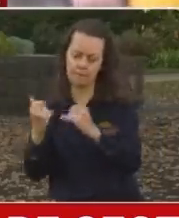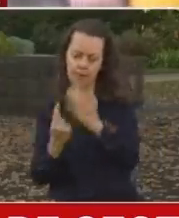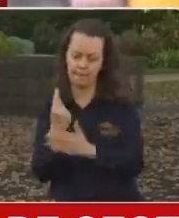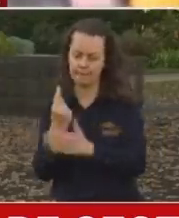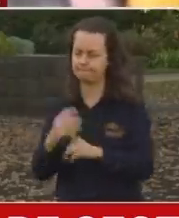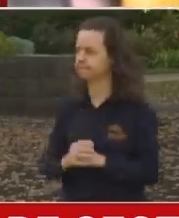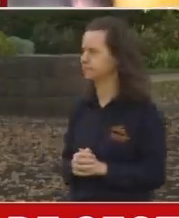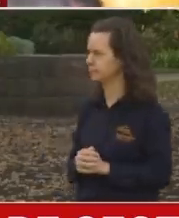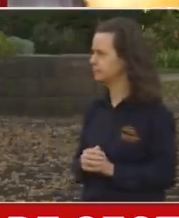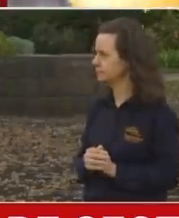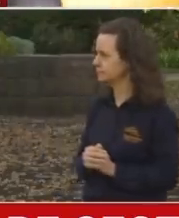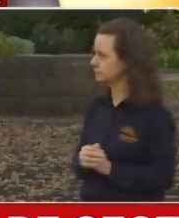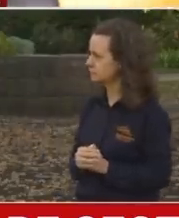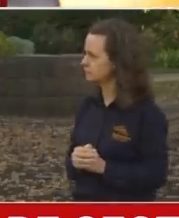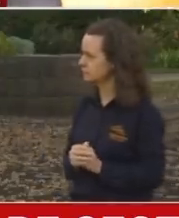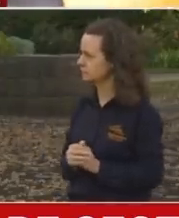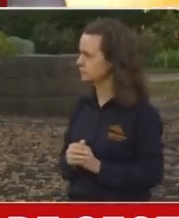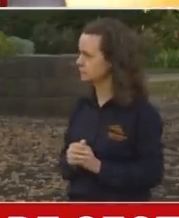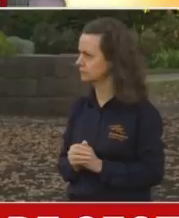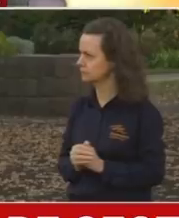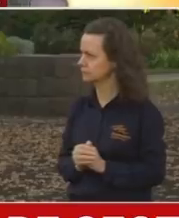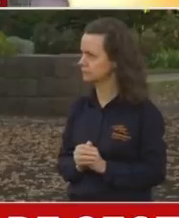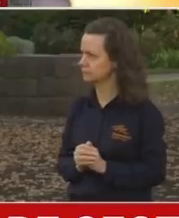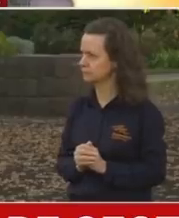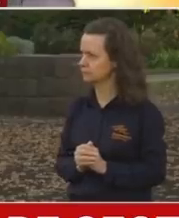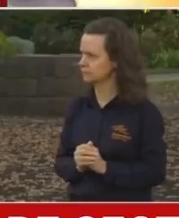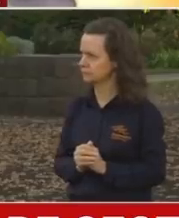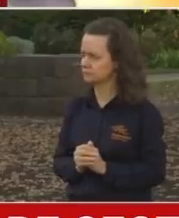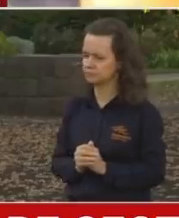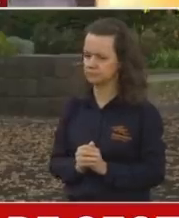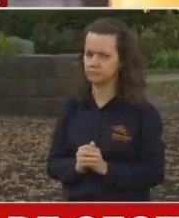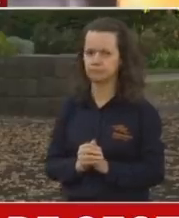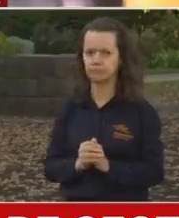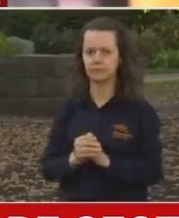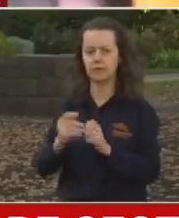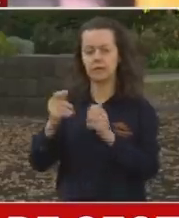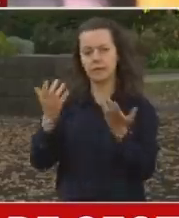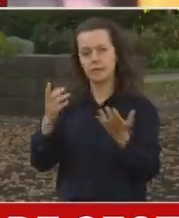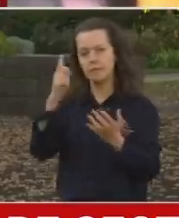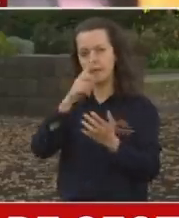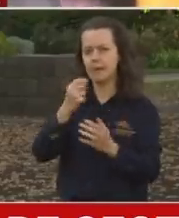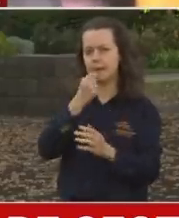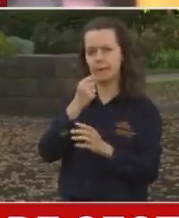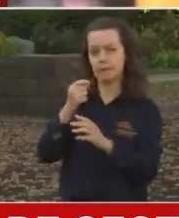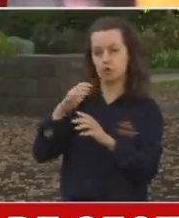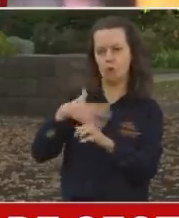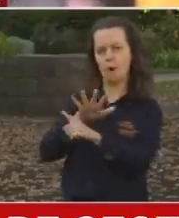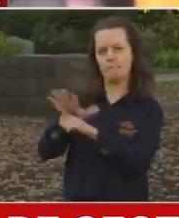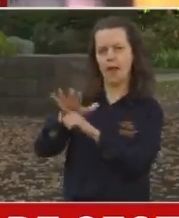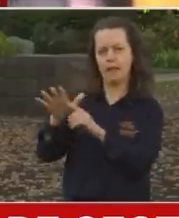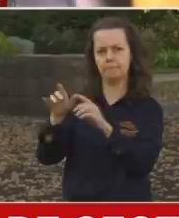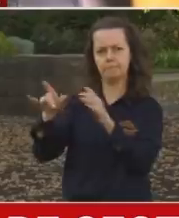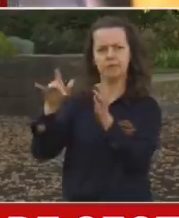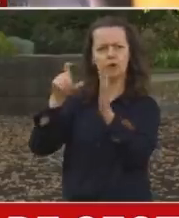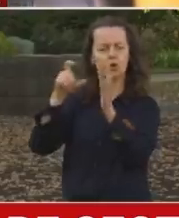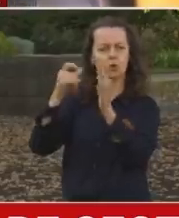said contact tracing is in hand. If contact tracing is in hand, that's one of the major ways of combating outbreaks. Why are we now talking